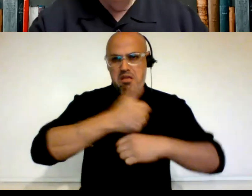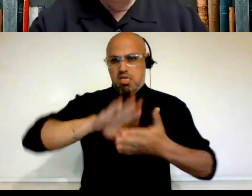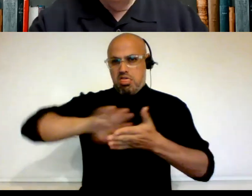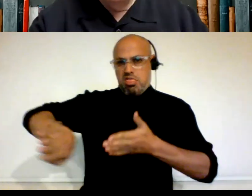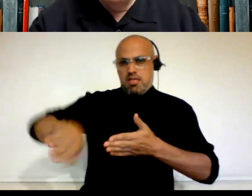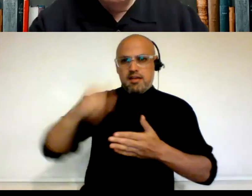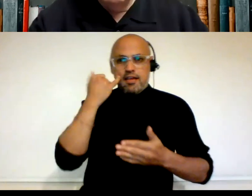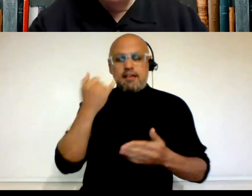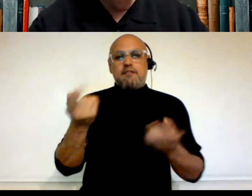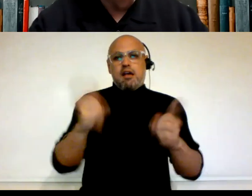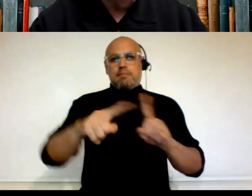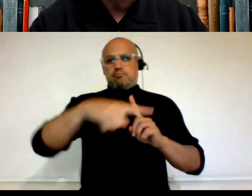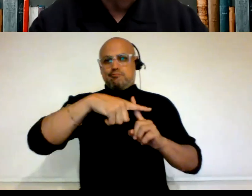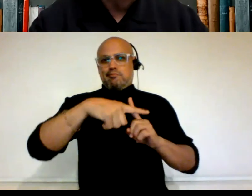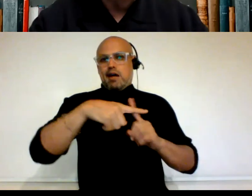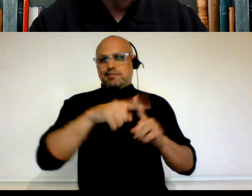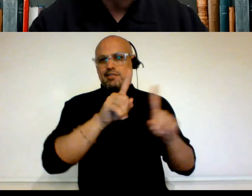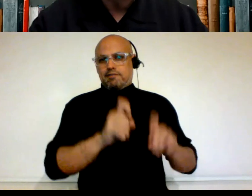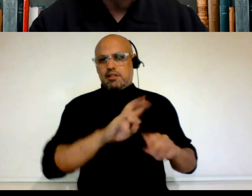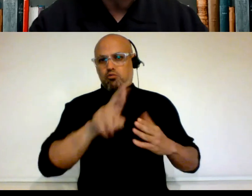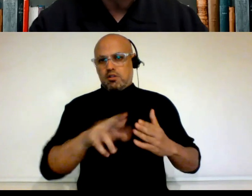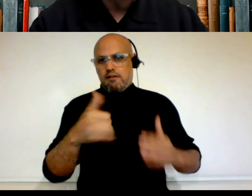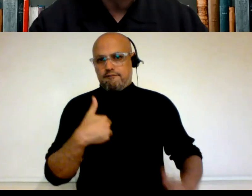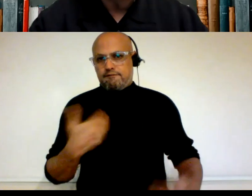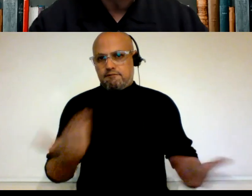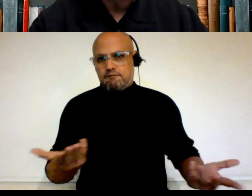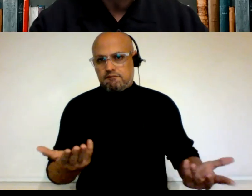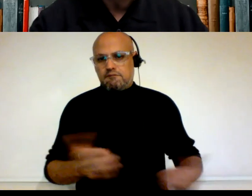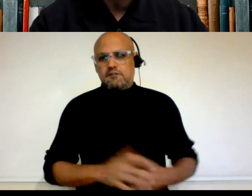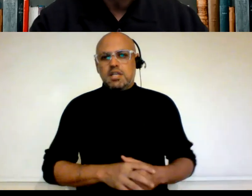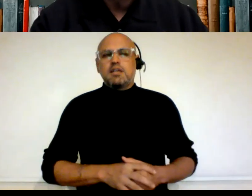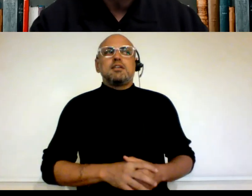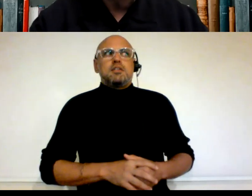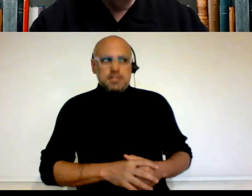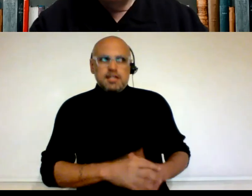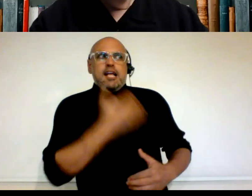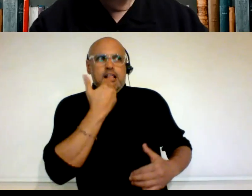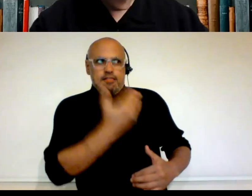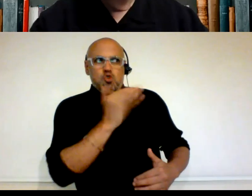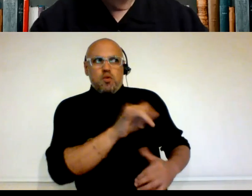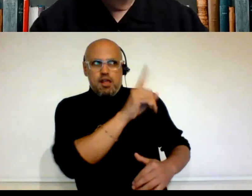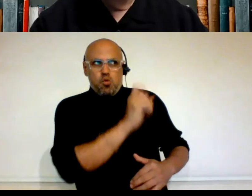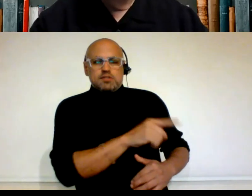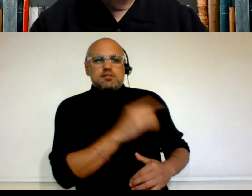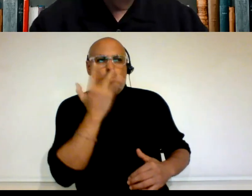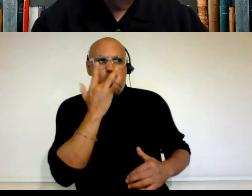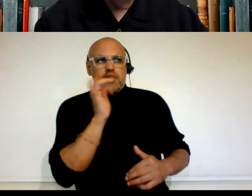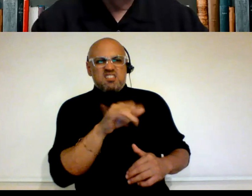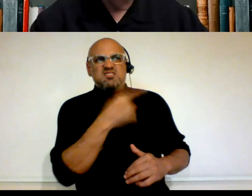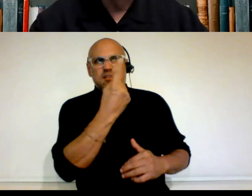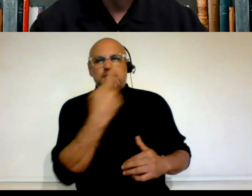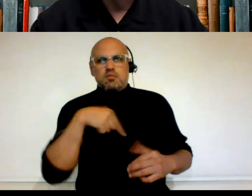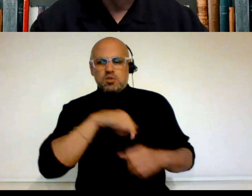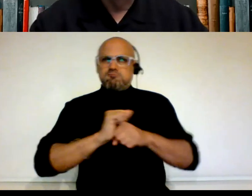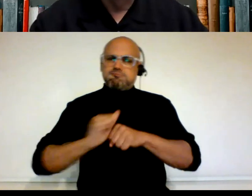results from a positive test of a child? I want to thank Araceli for that question because that is something that we're working